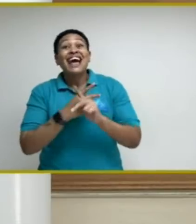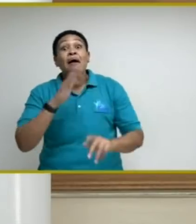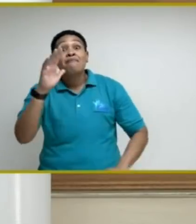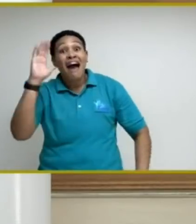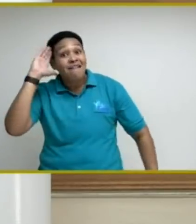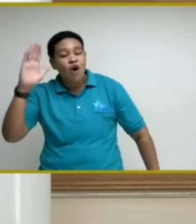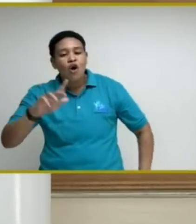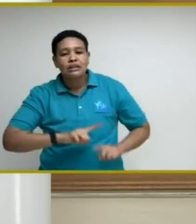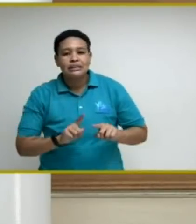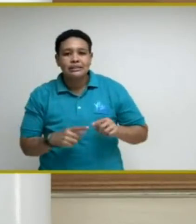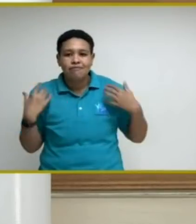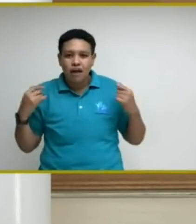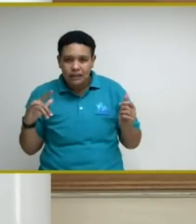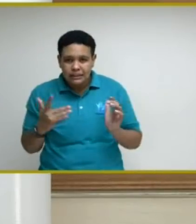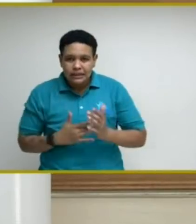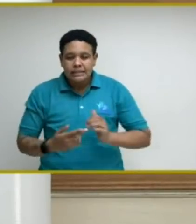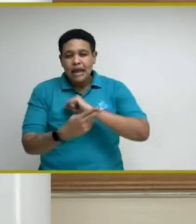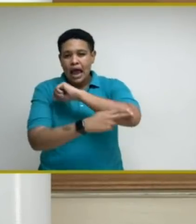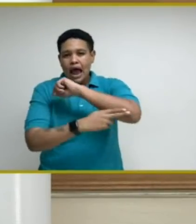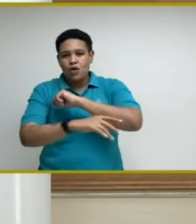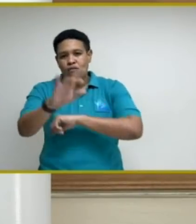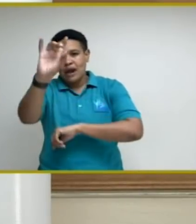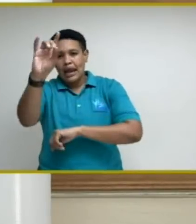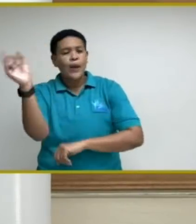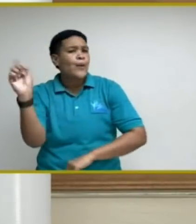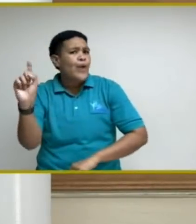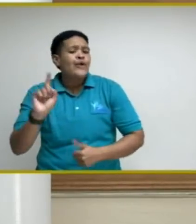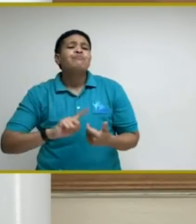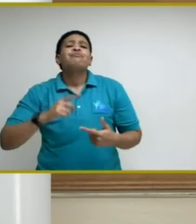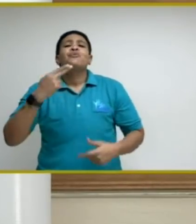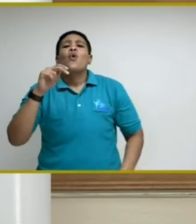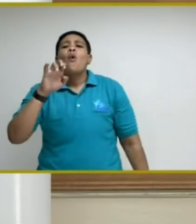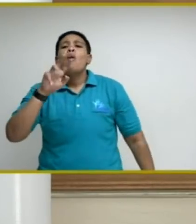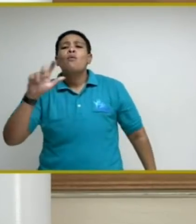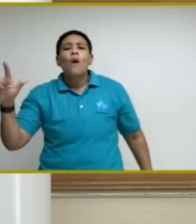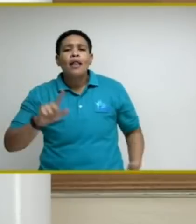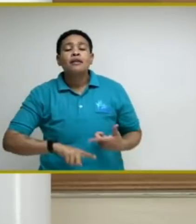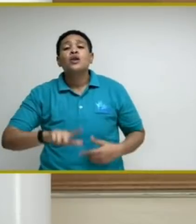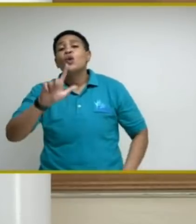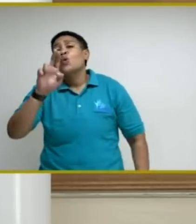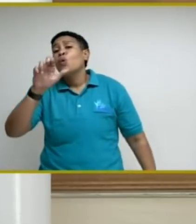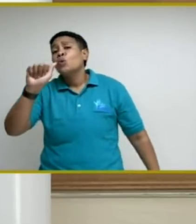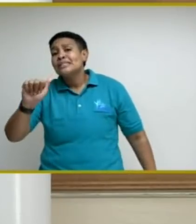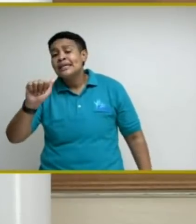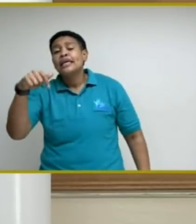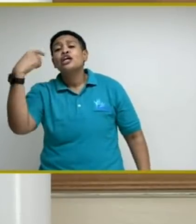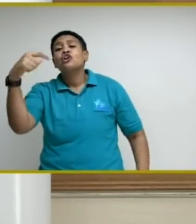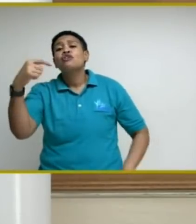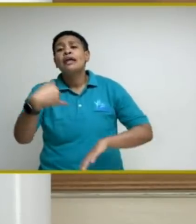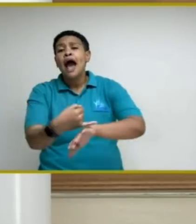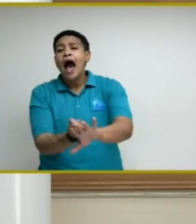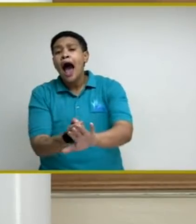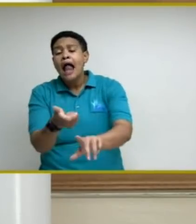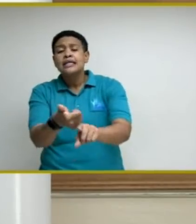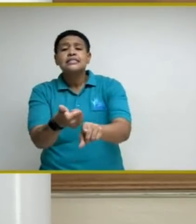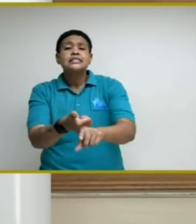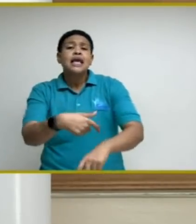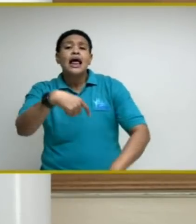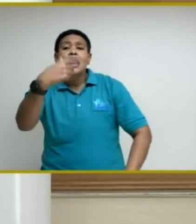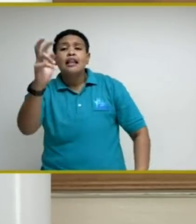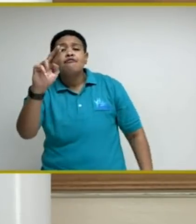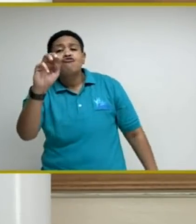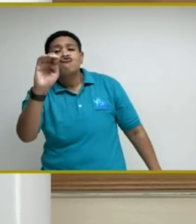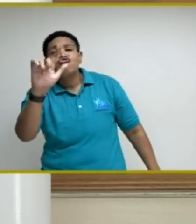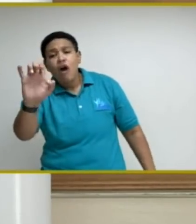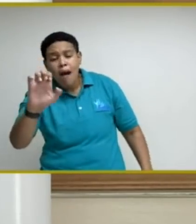Hanover, 8 p.m., Hopewell Health Center, Lucy Health Center, Green Island Health Center, Ramble Health Center,